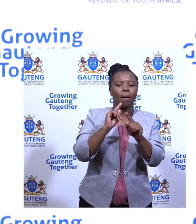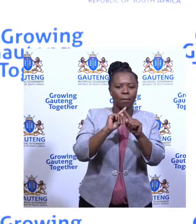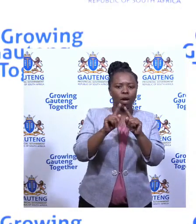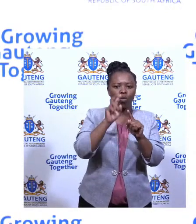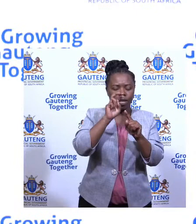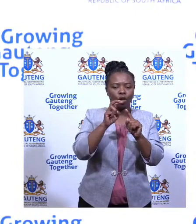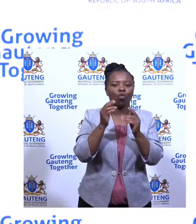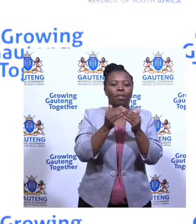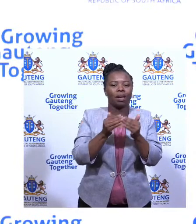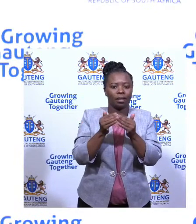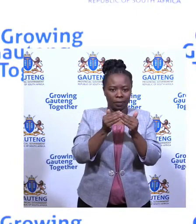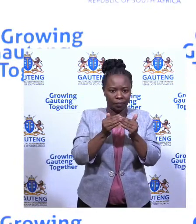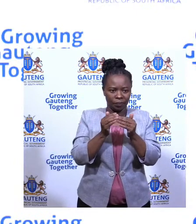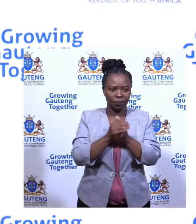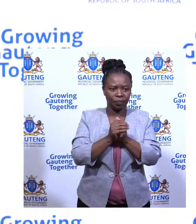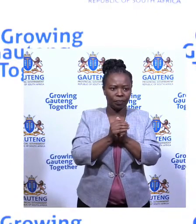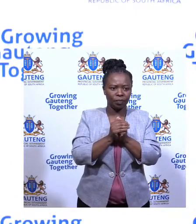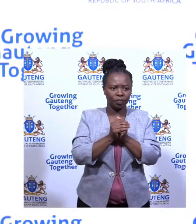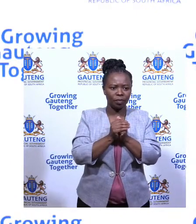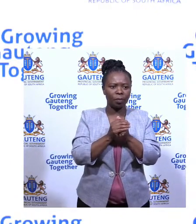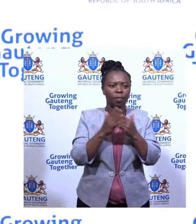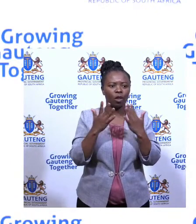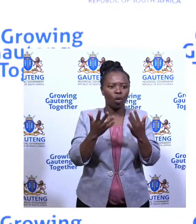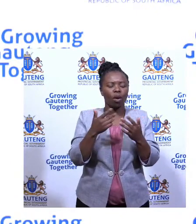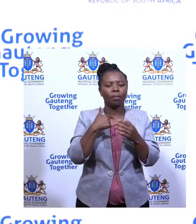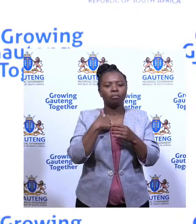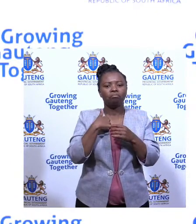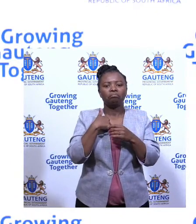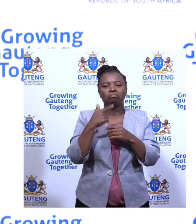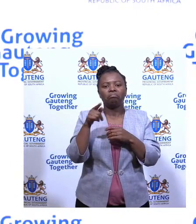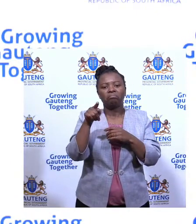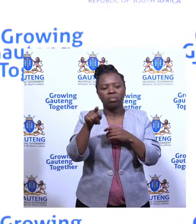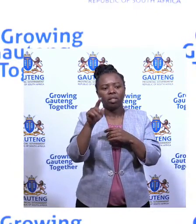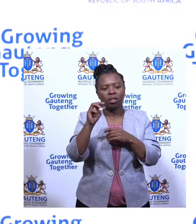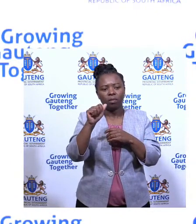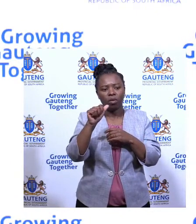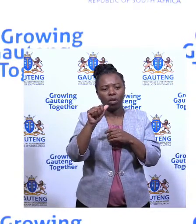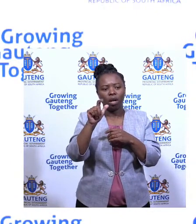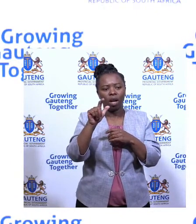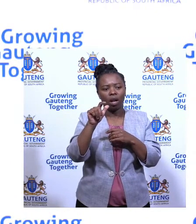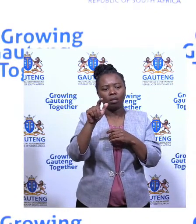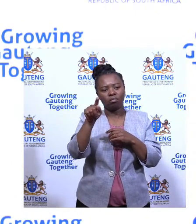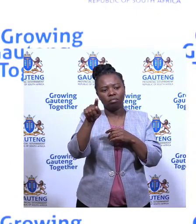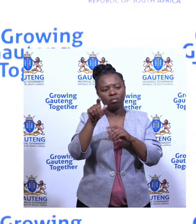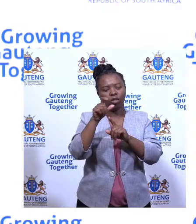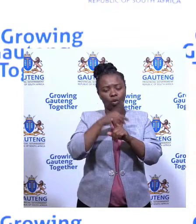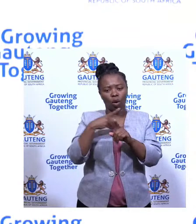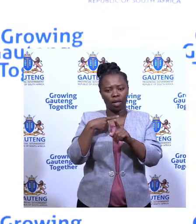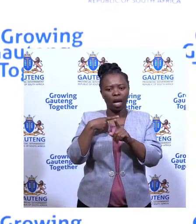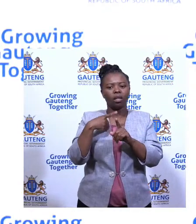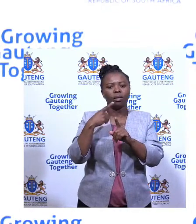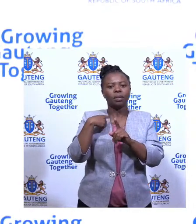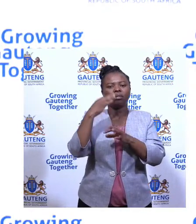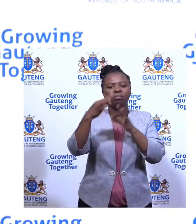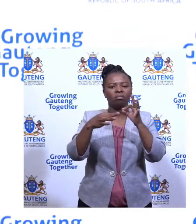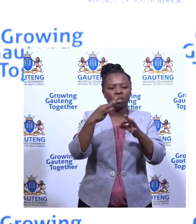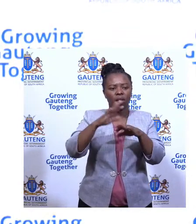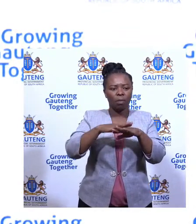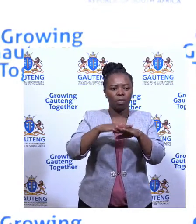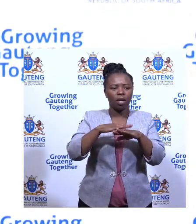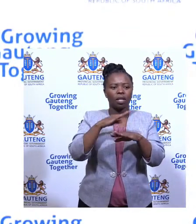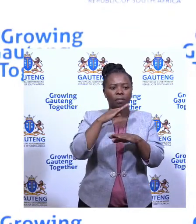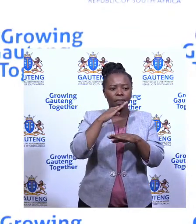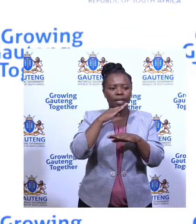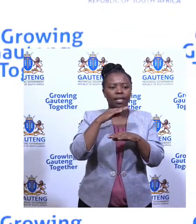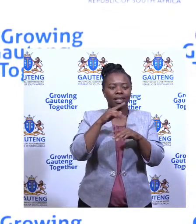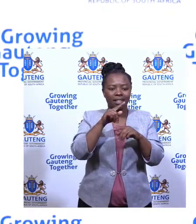Prof. Mlaudzi gave a very good talk about that, so I'm not going to repeat what she said, but obviously she highlighted 3 areas, and it's about strengthening our capacity